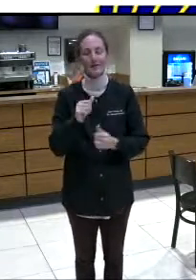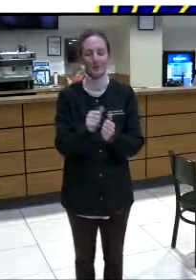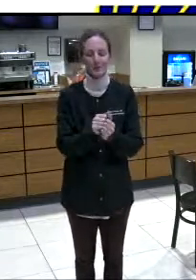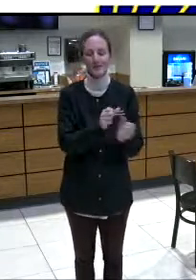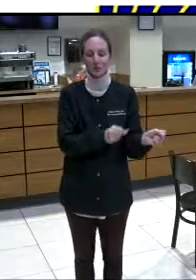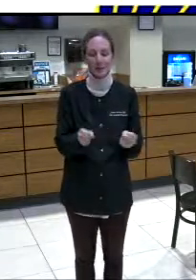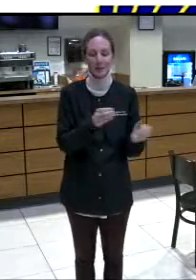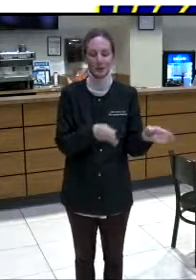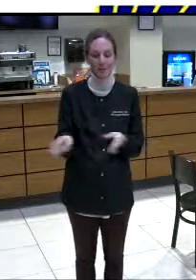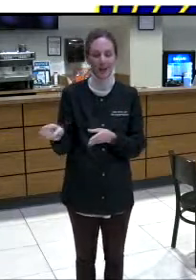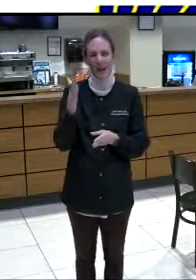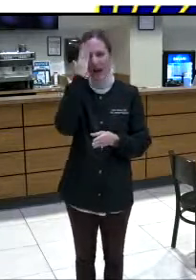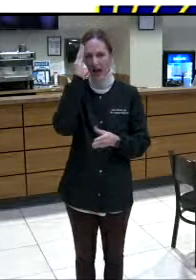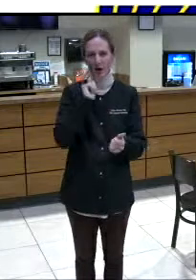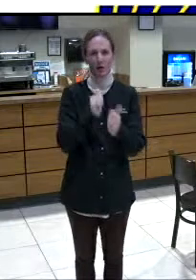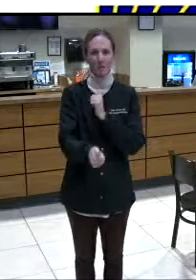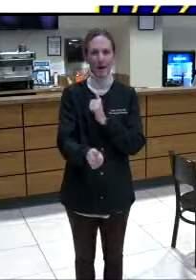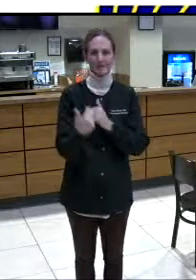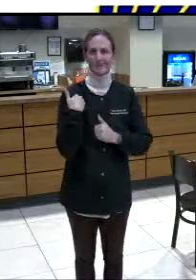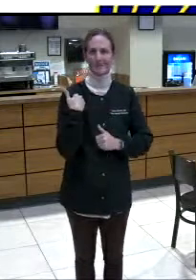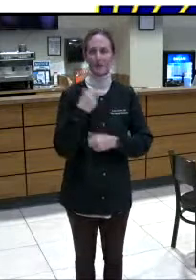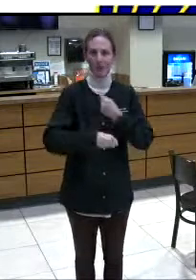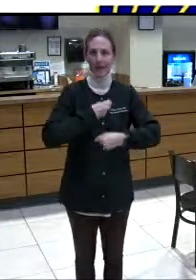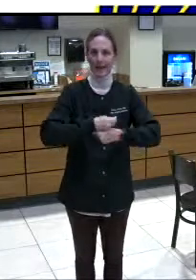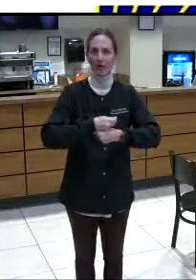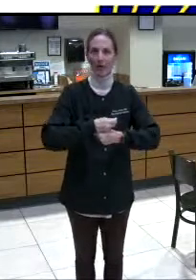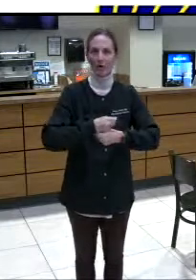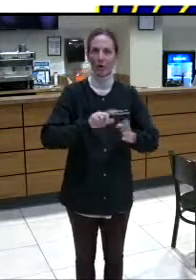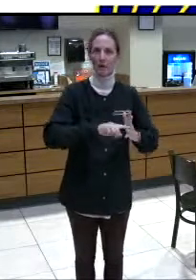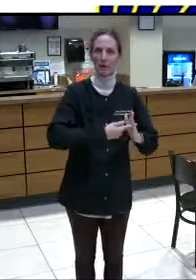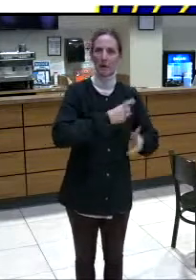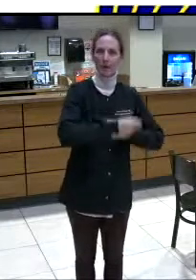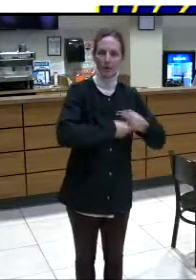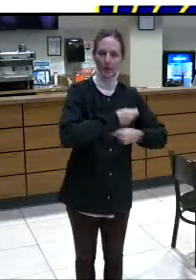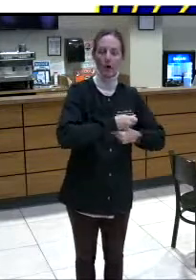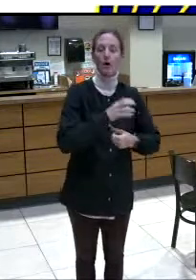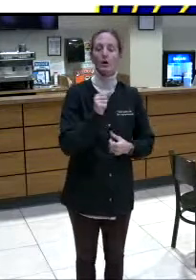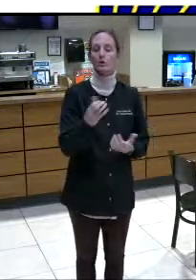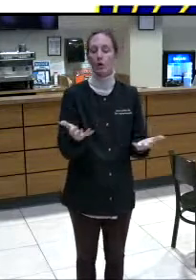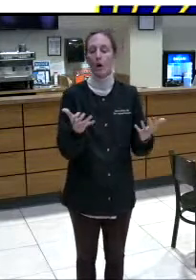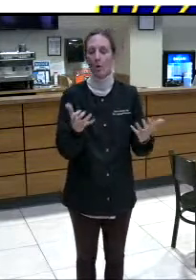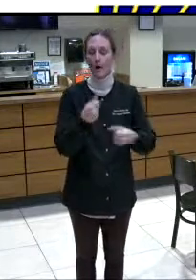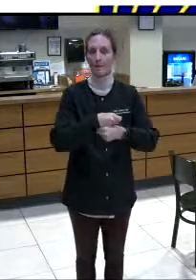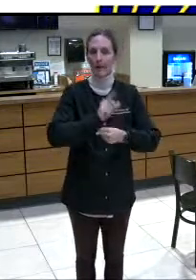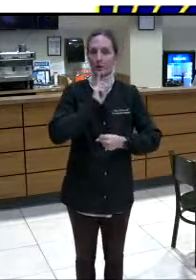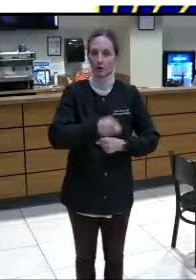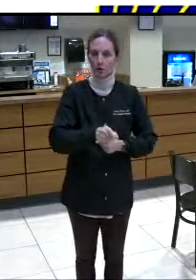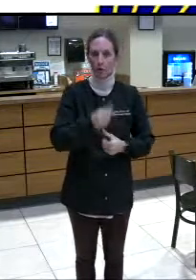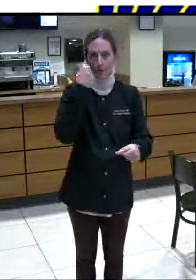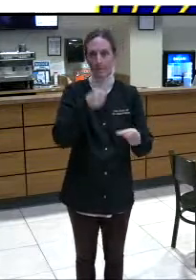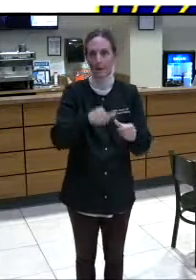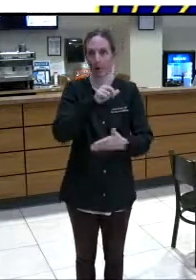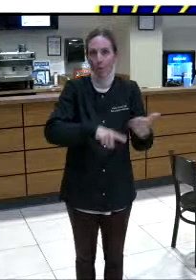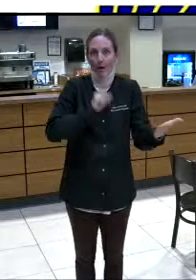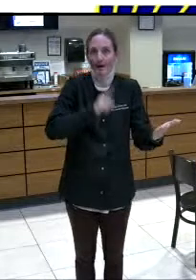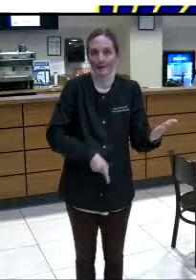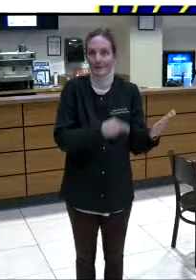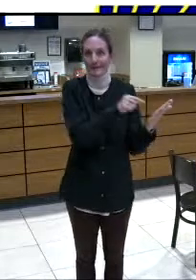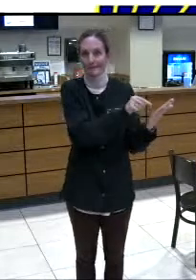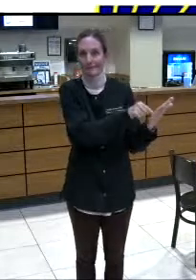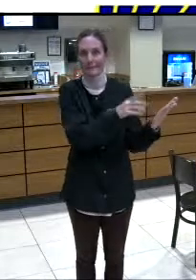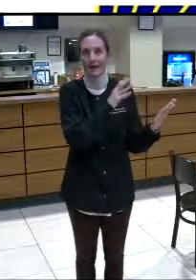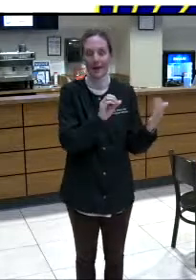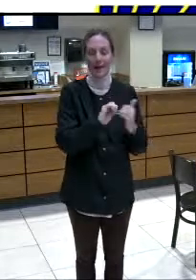passed it earlier this year. And so I want to just make sure that we remember what that is and think and how to think about